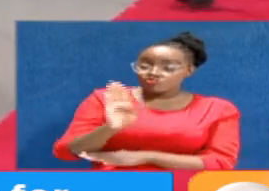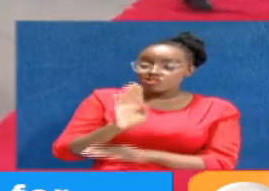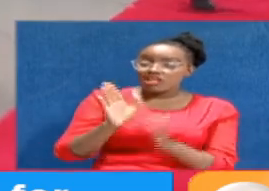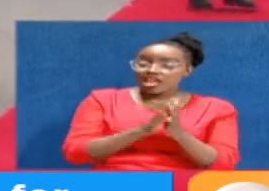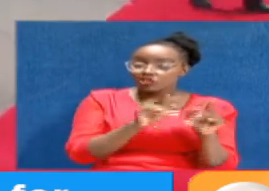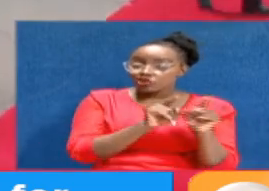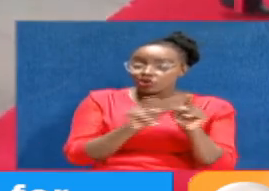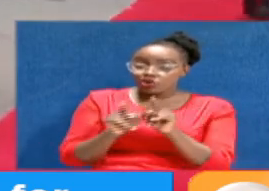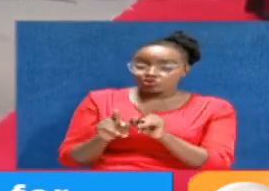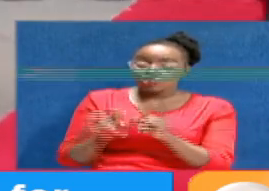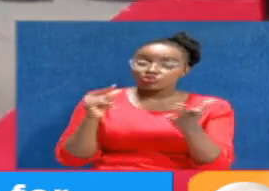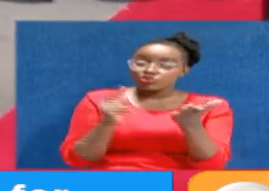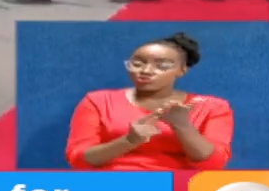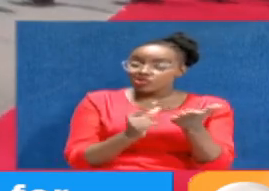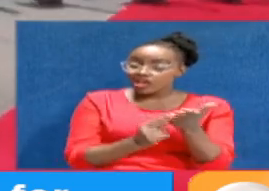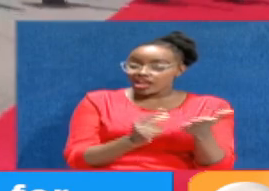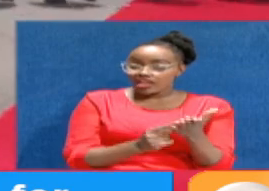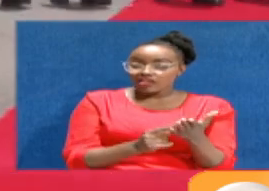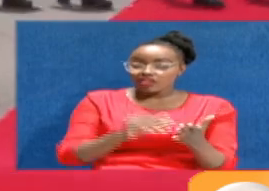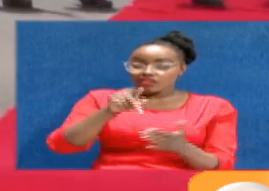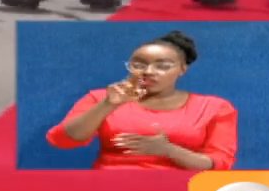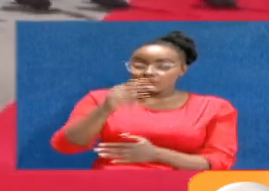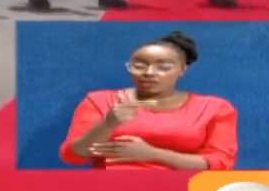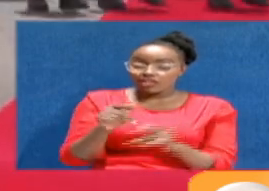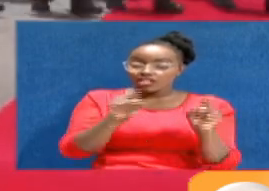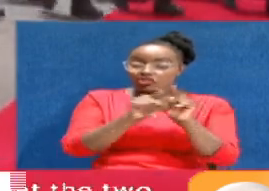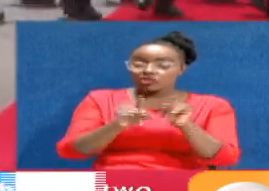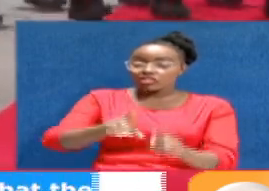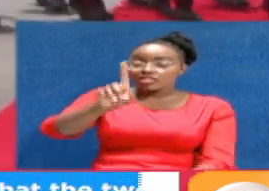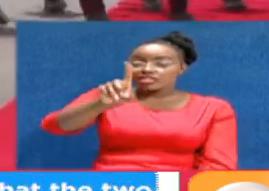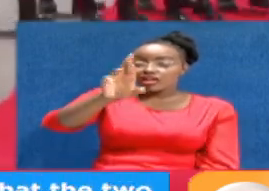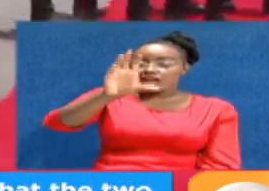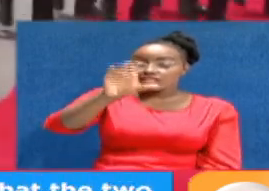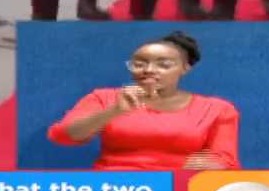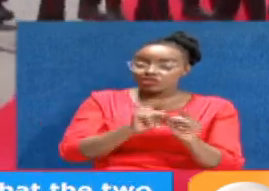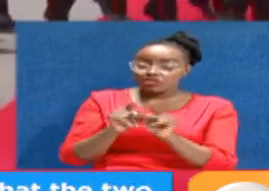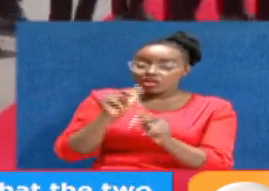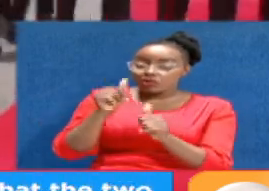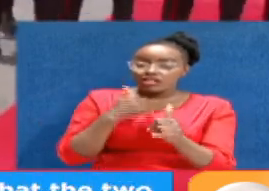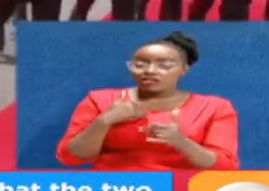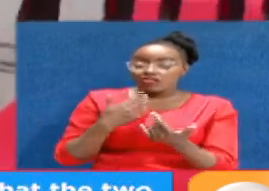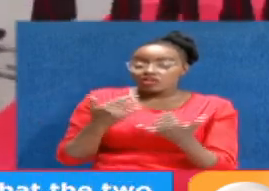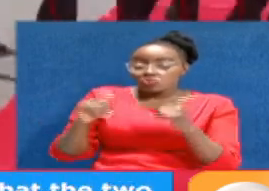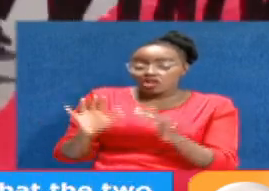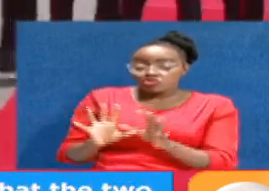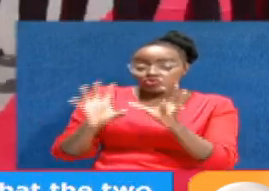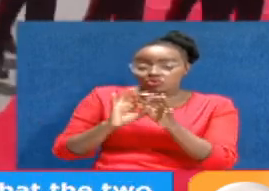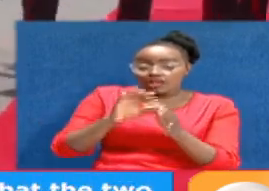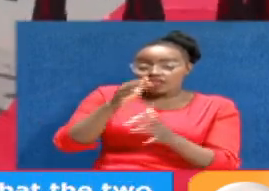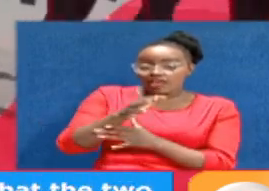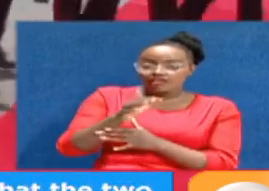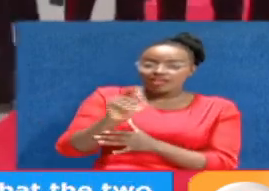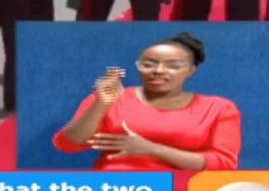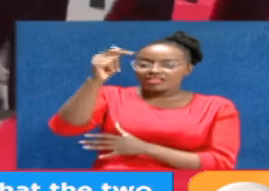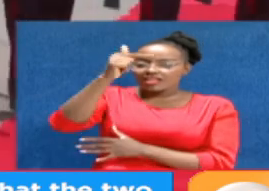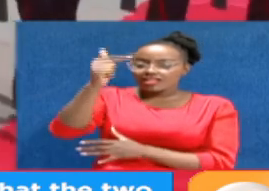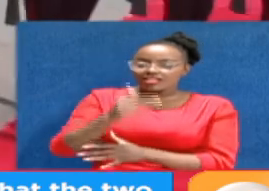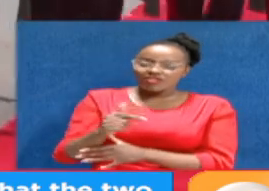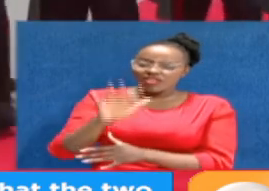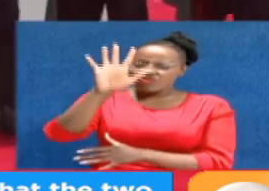when it comes to those ports. And now DRC. And now the DRC, yes, that is considering coming in there. I mean, Kenya is Tanzania's